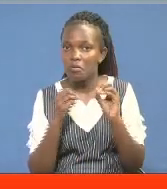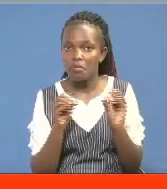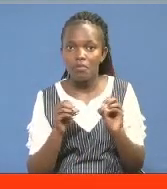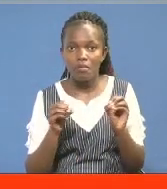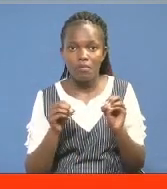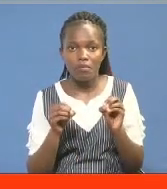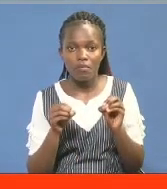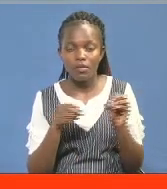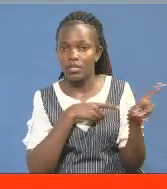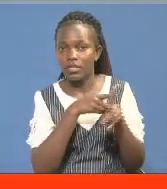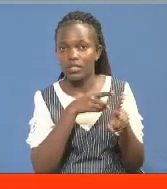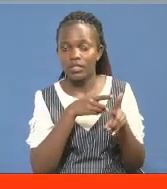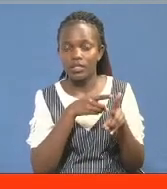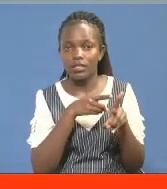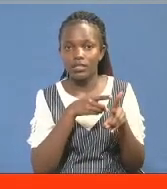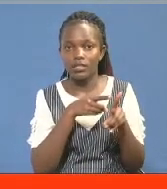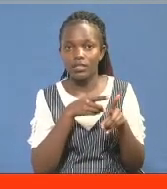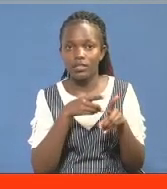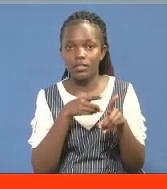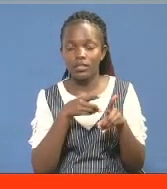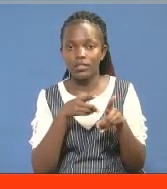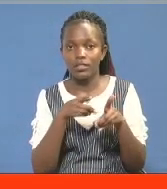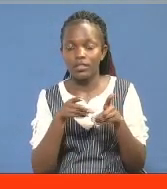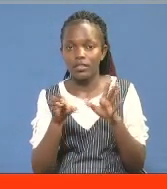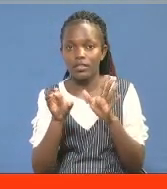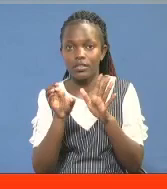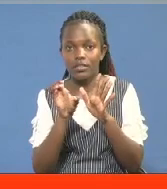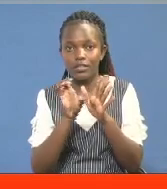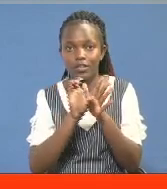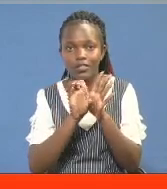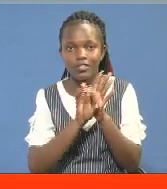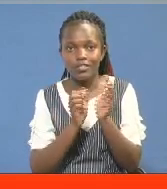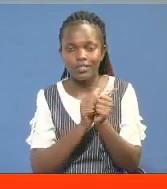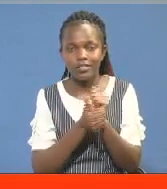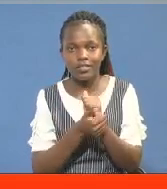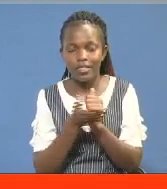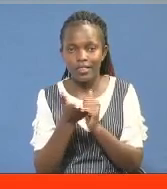journey of referendum has already commenced. We are taking a short